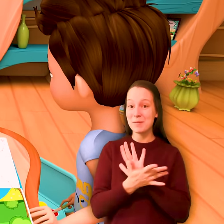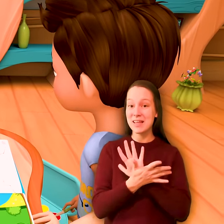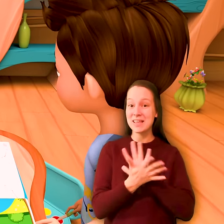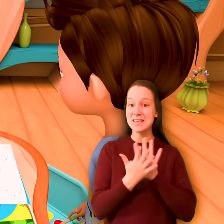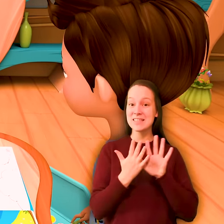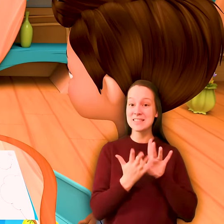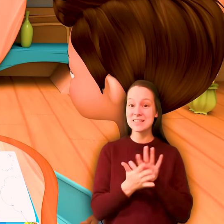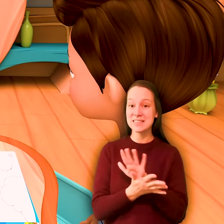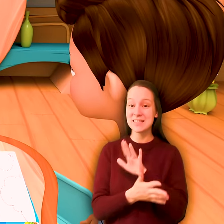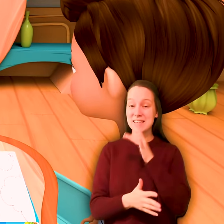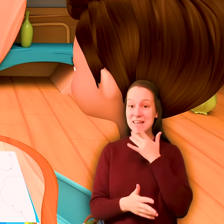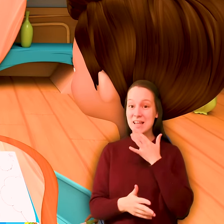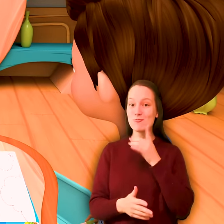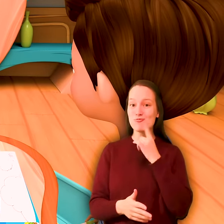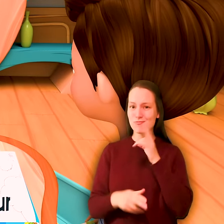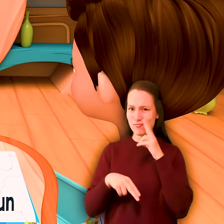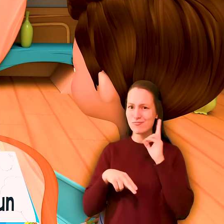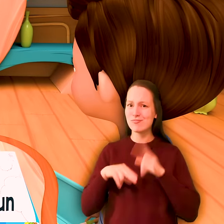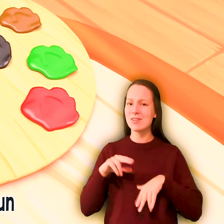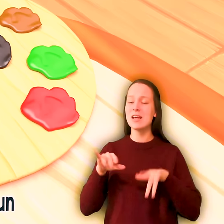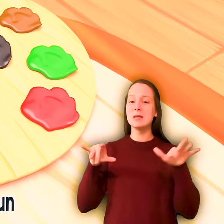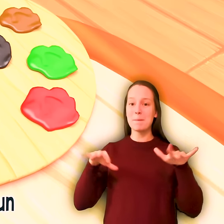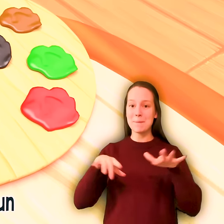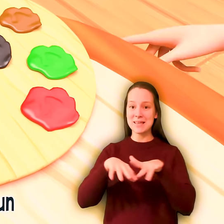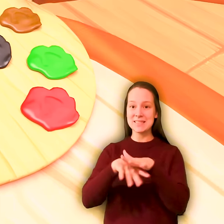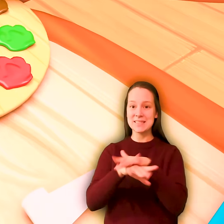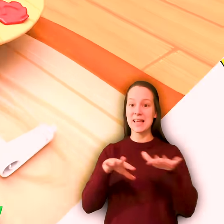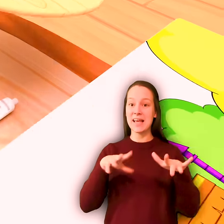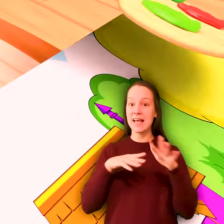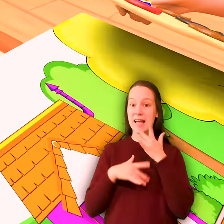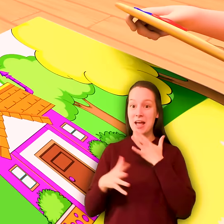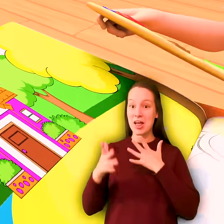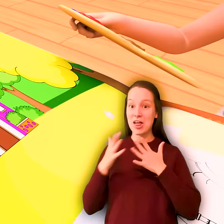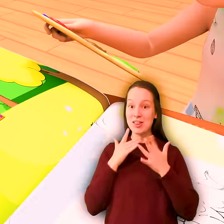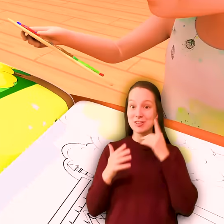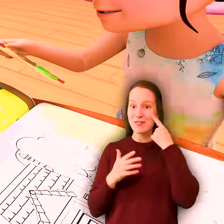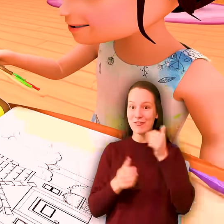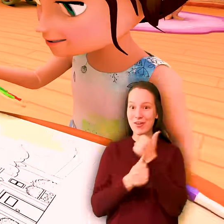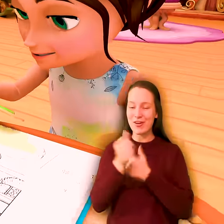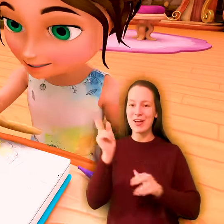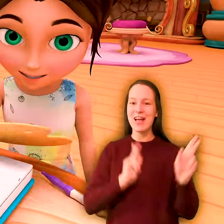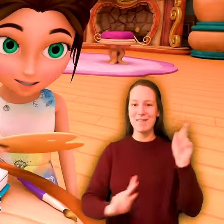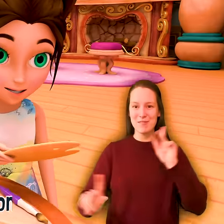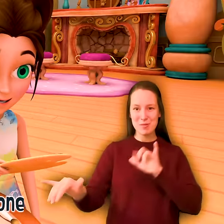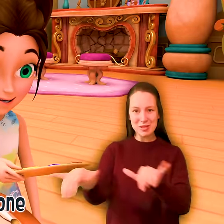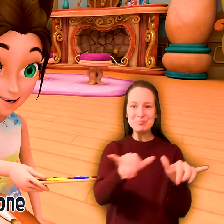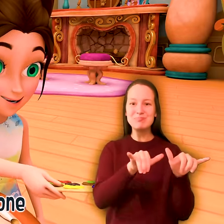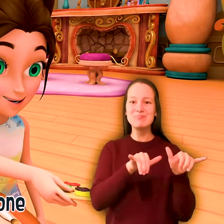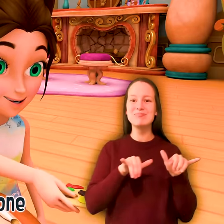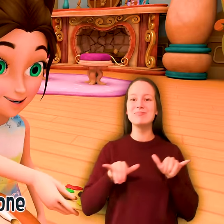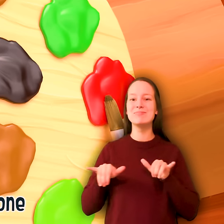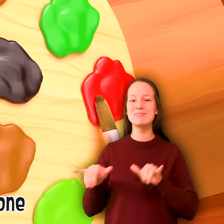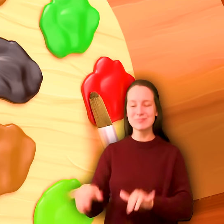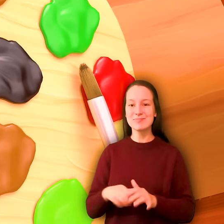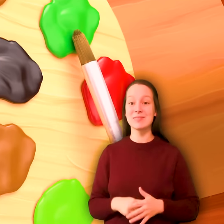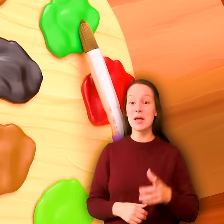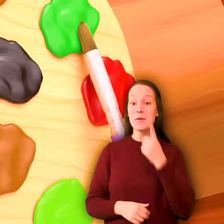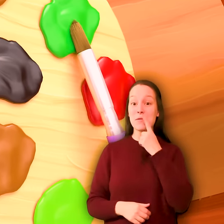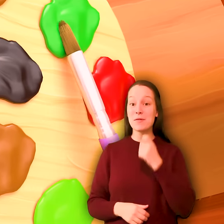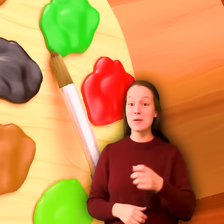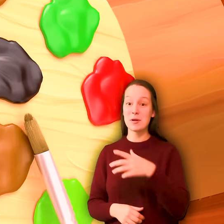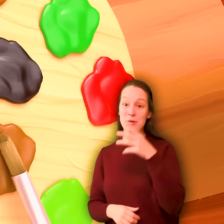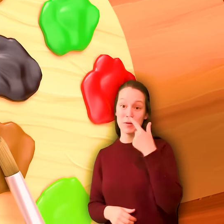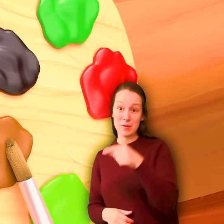mixing colors is a lot of fun mixing colors is for everyone